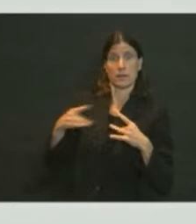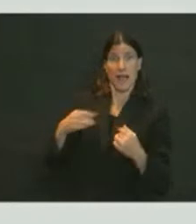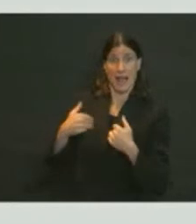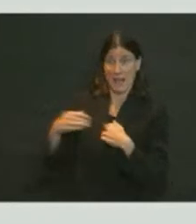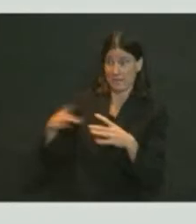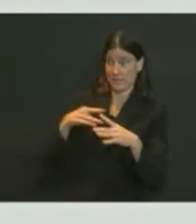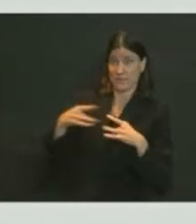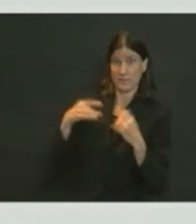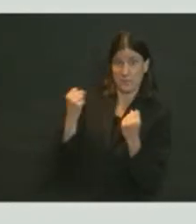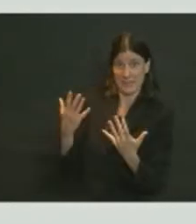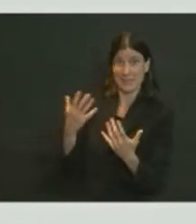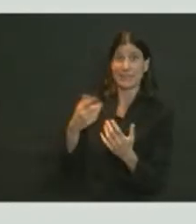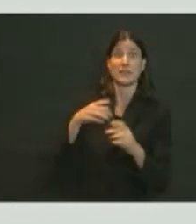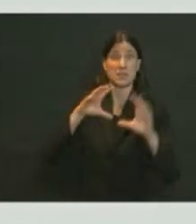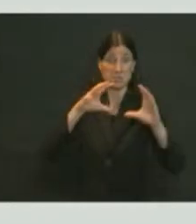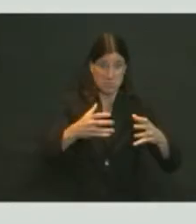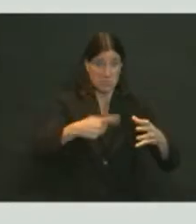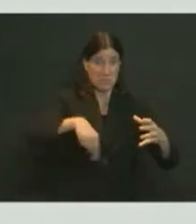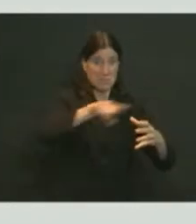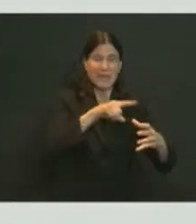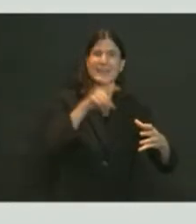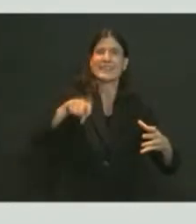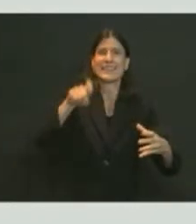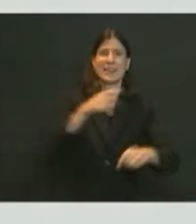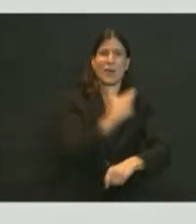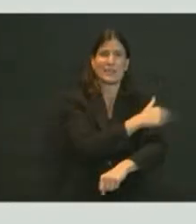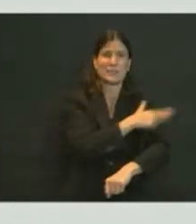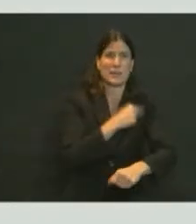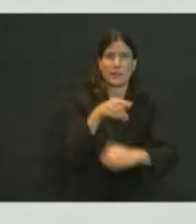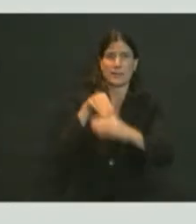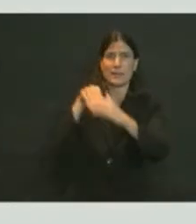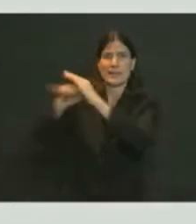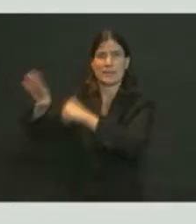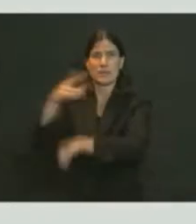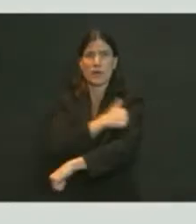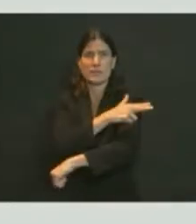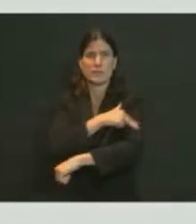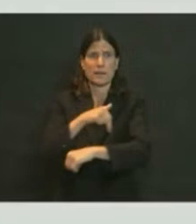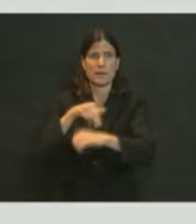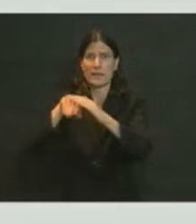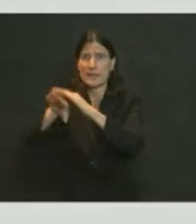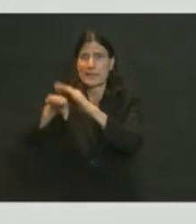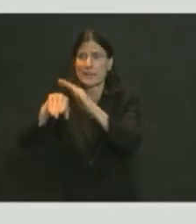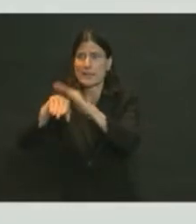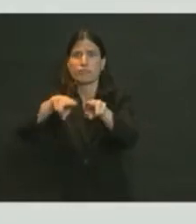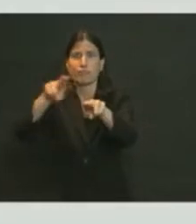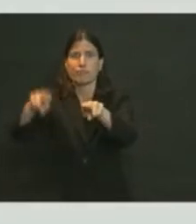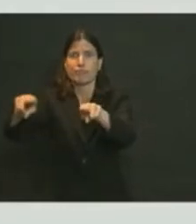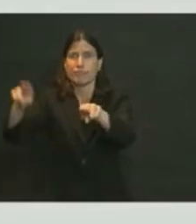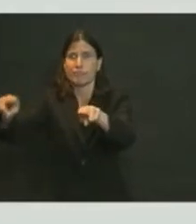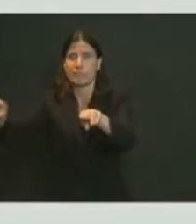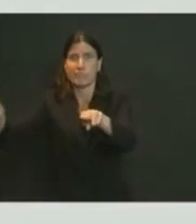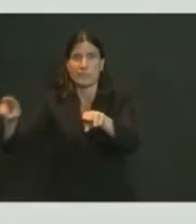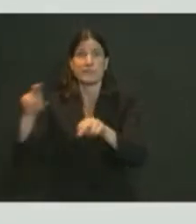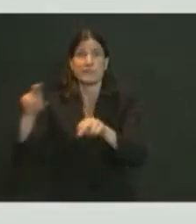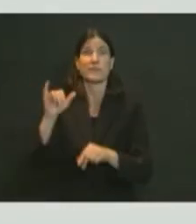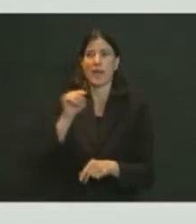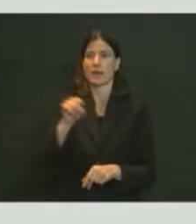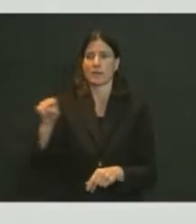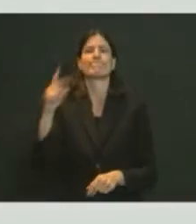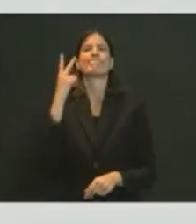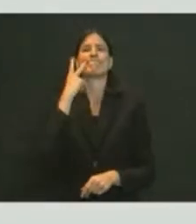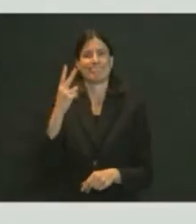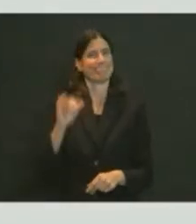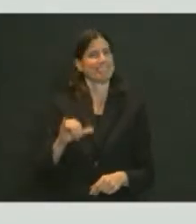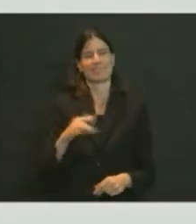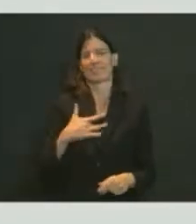beds, but we're seeing a spike in new hospitalizations, that's a sign something's happening and we might